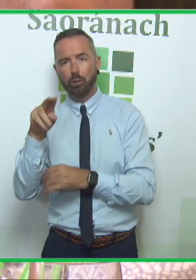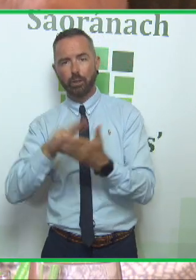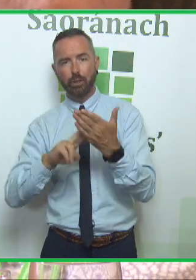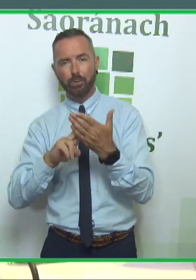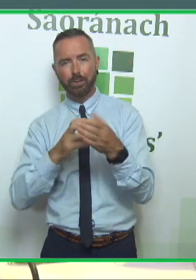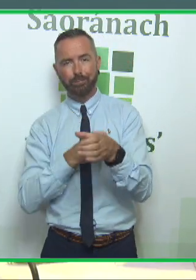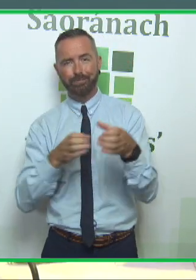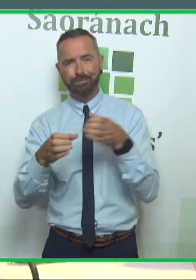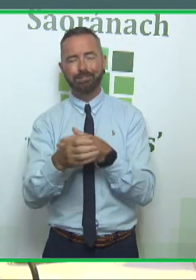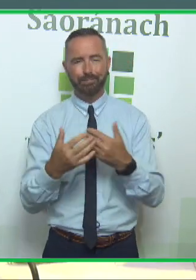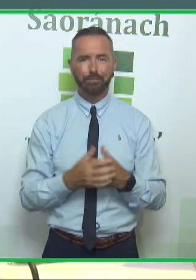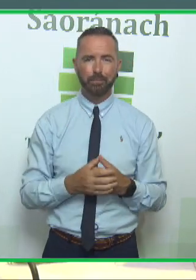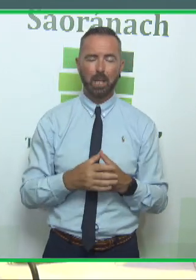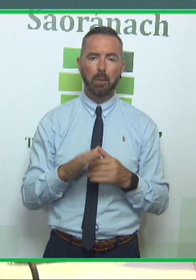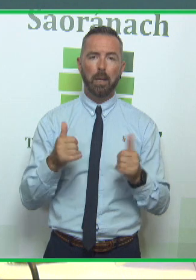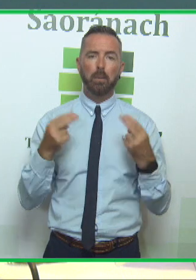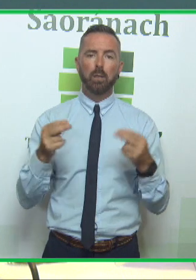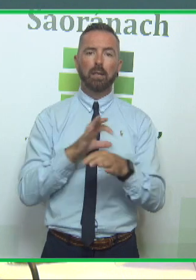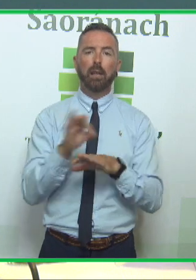maybe it needs the teeth of a